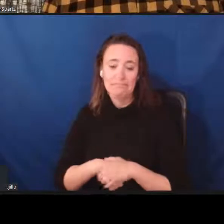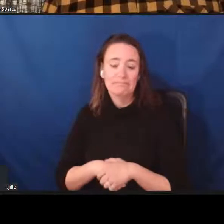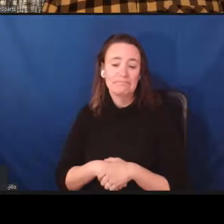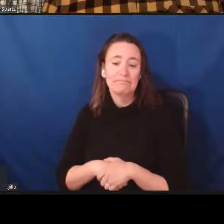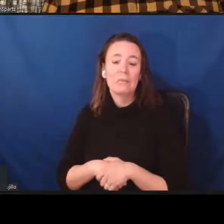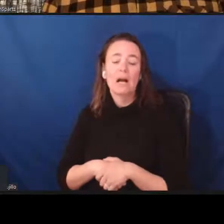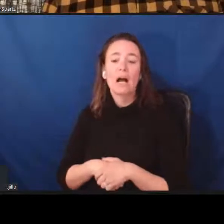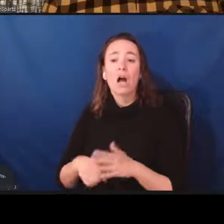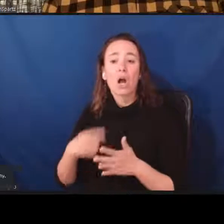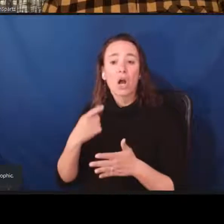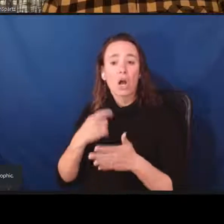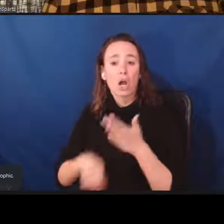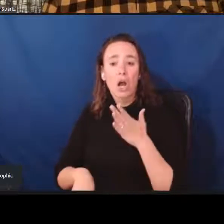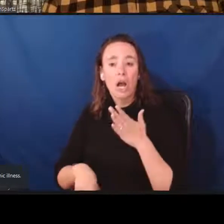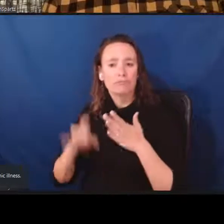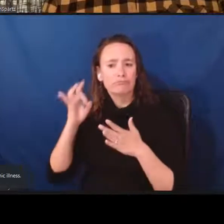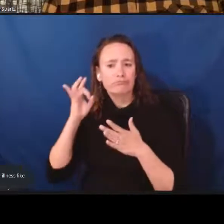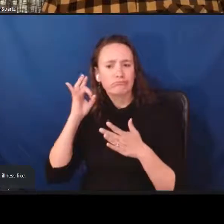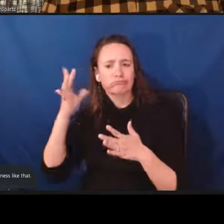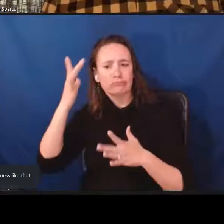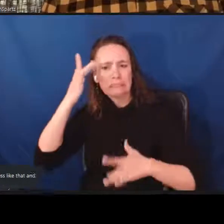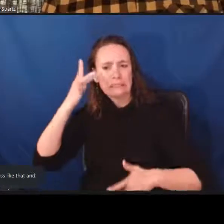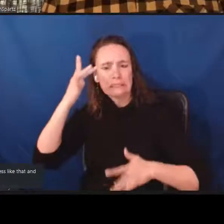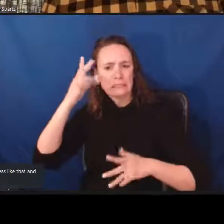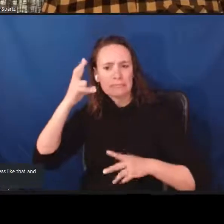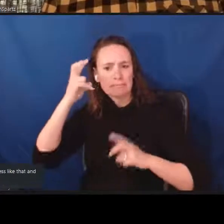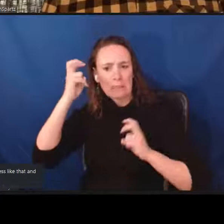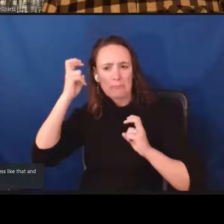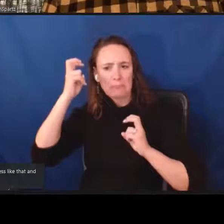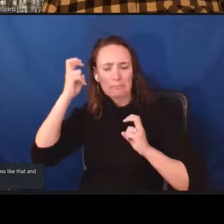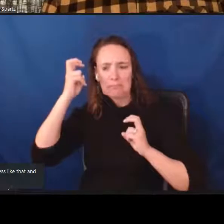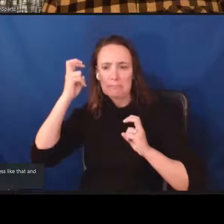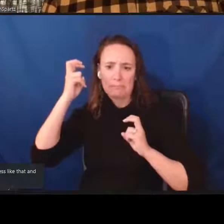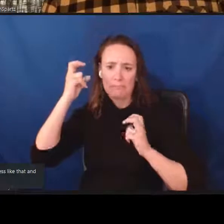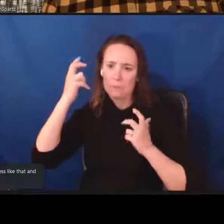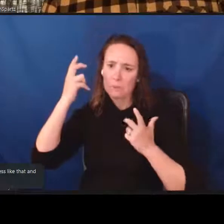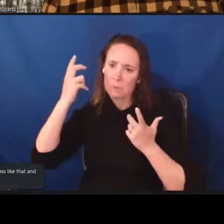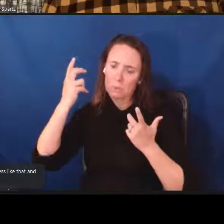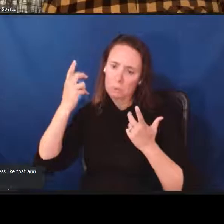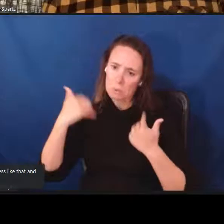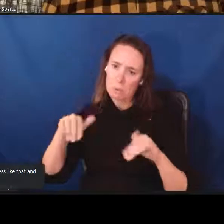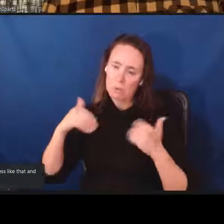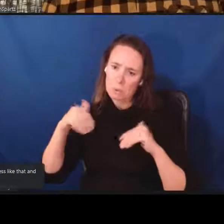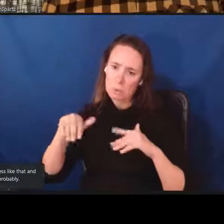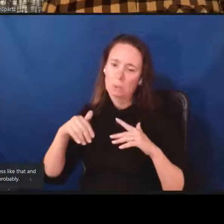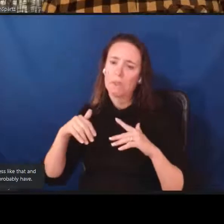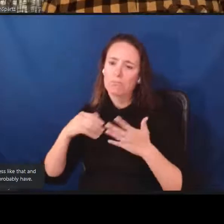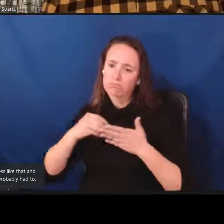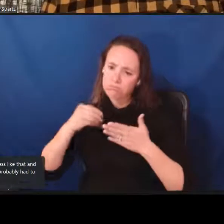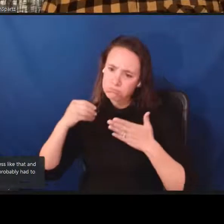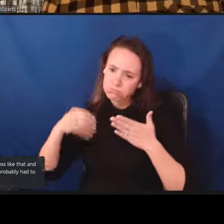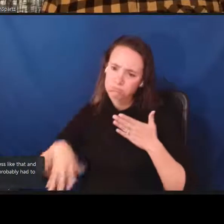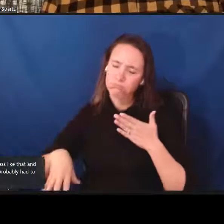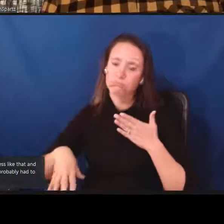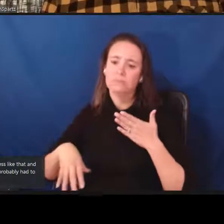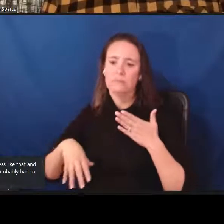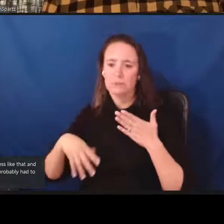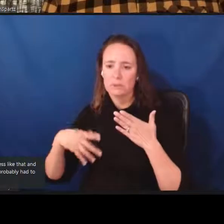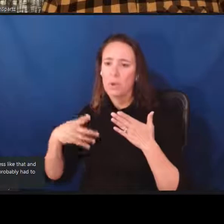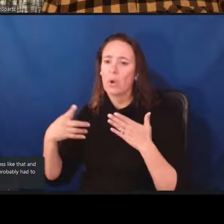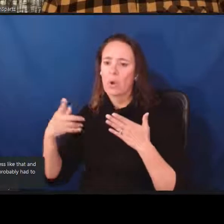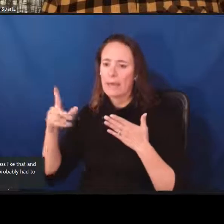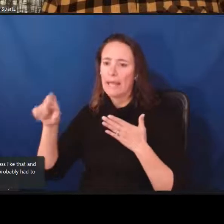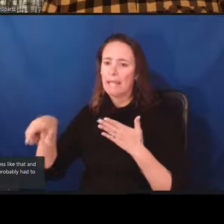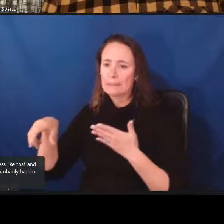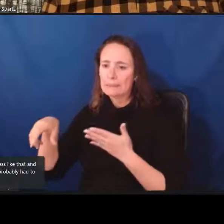cost of a catastrophic illness like that is significant. So I think they probably had to go into their savings,